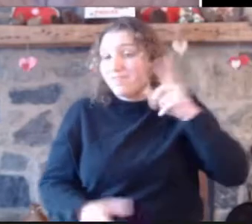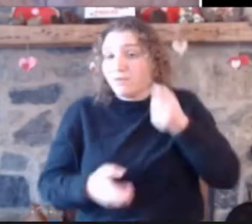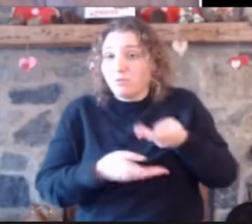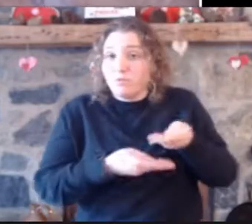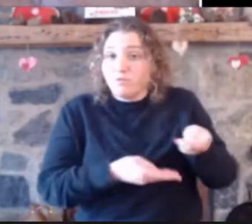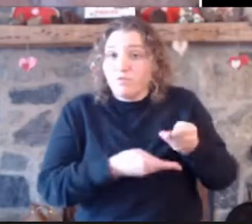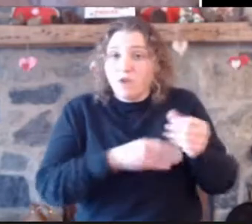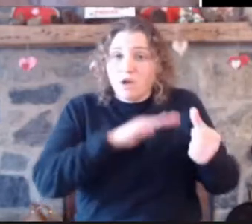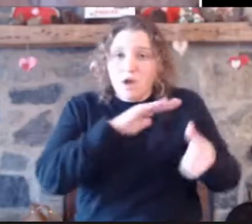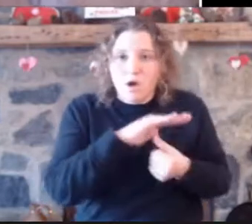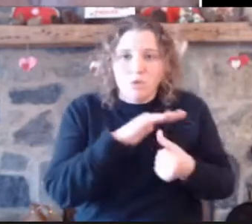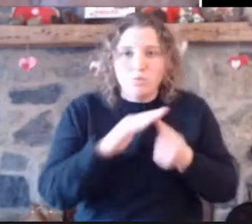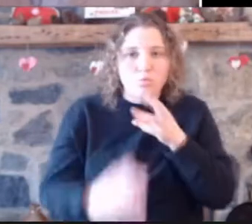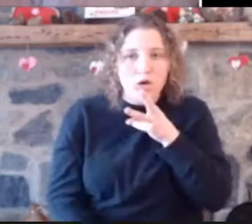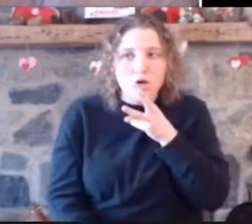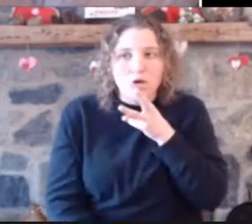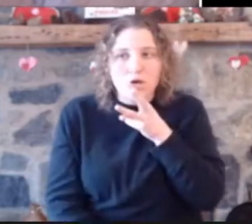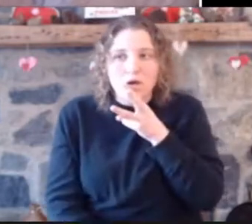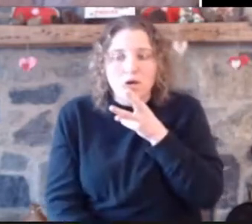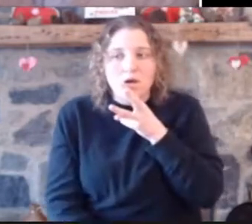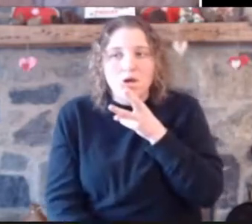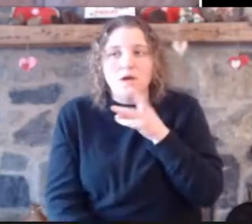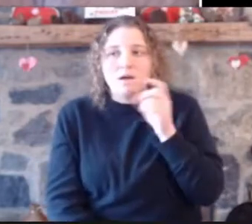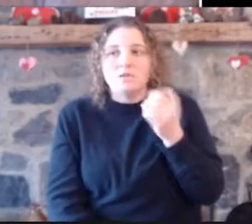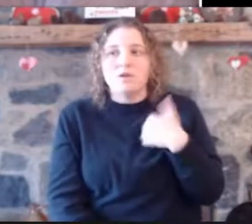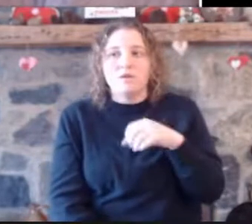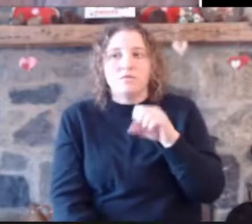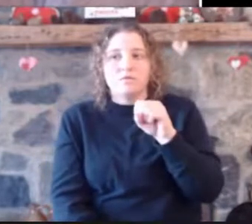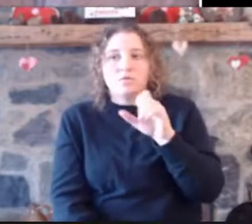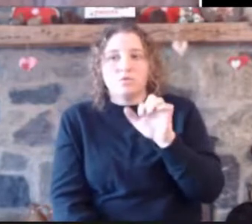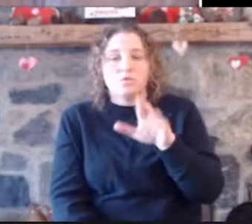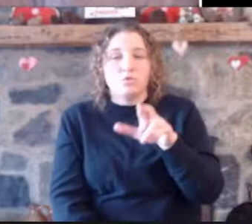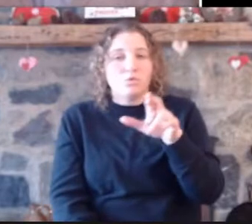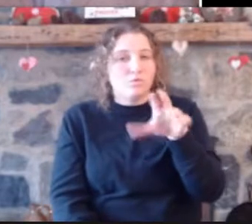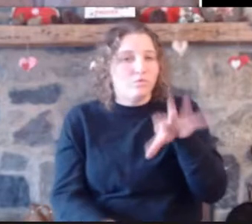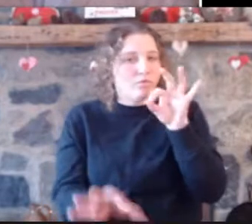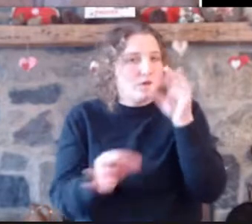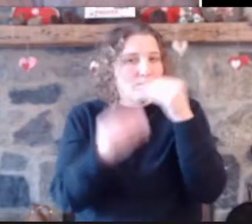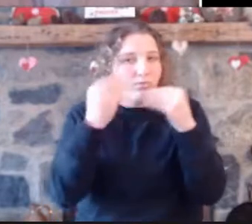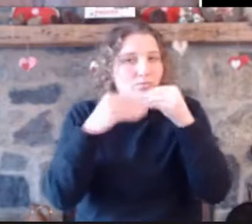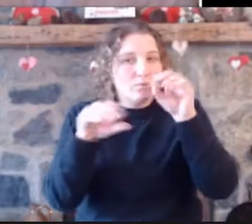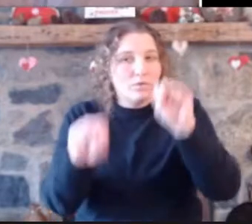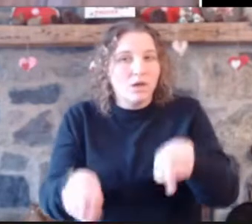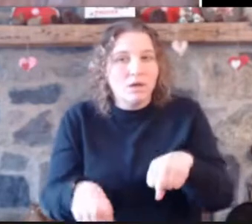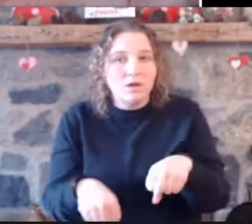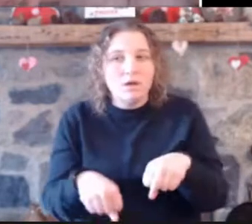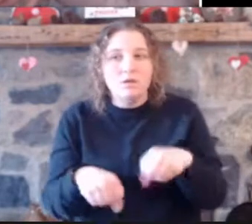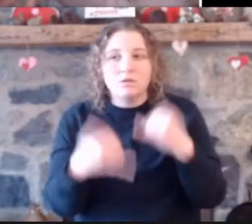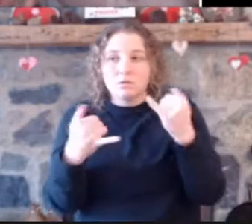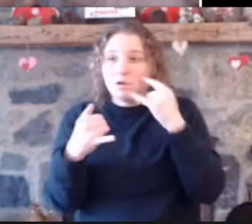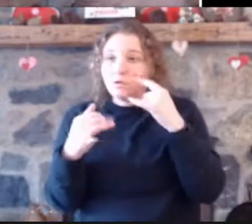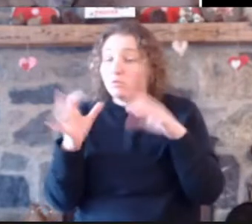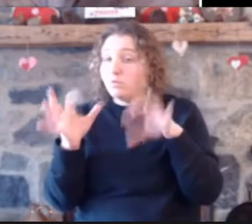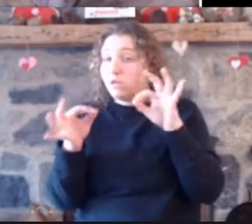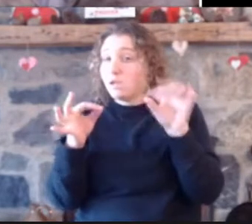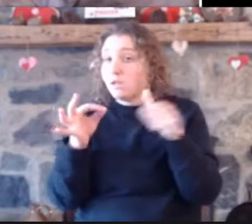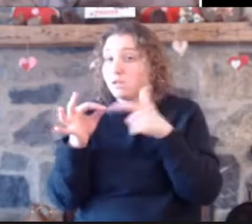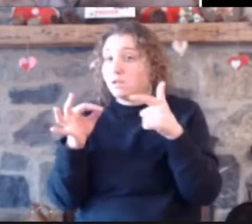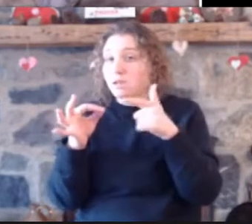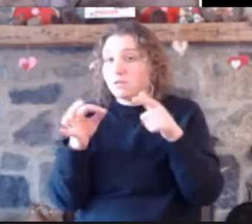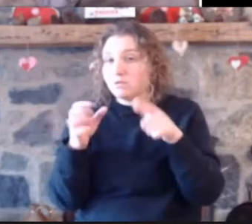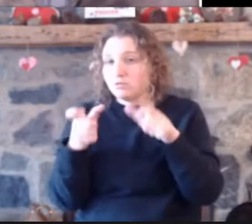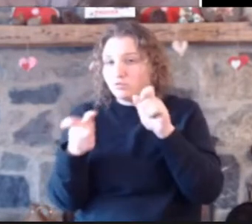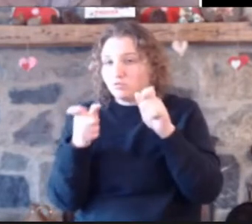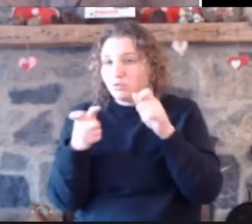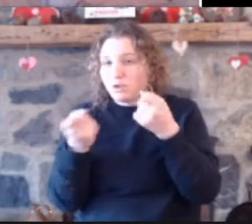it. And they have to develop sonar capacity so they can find things to eat. So, do we find anything trying to acquire some of